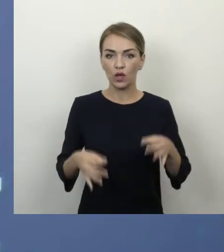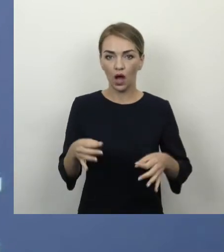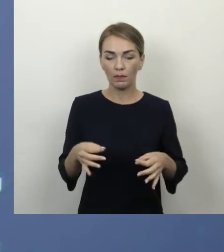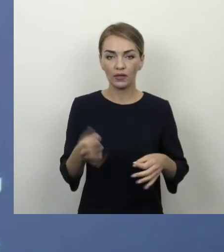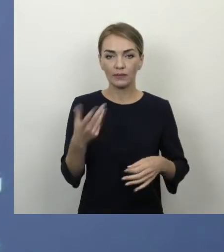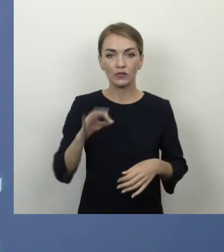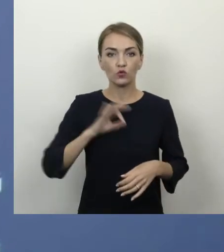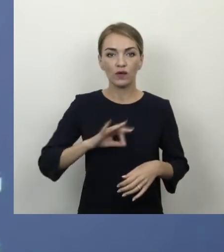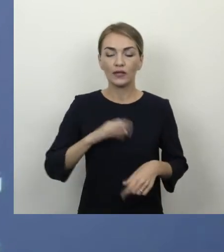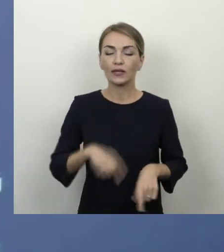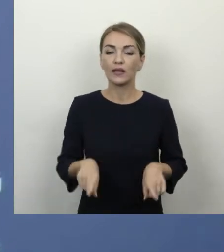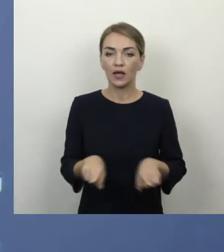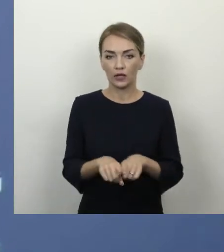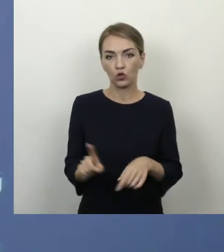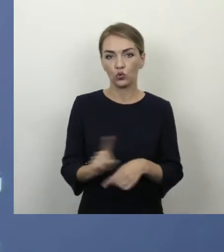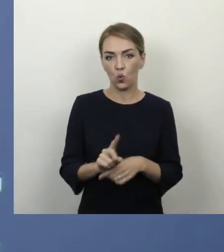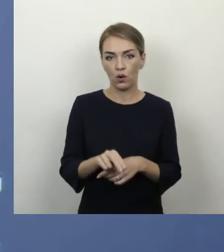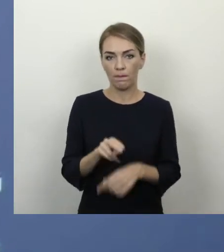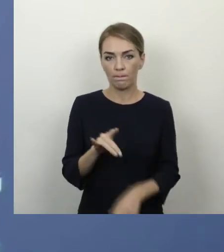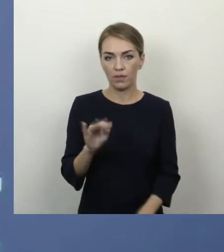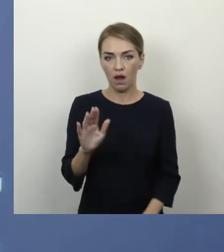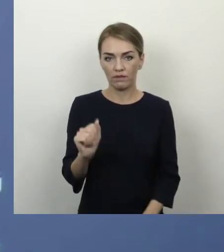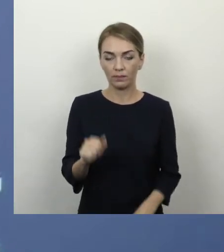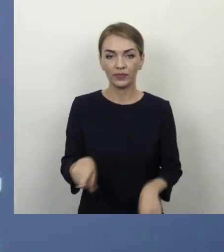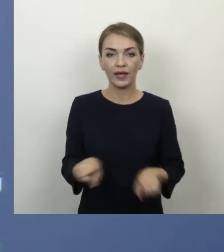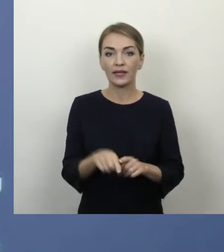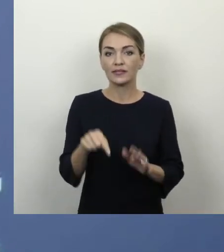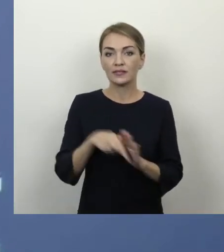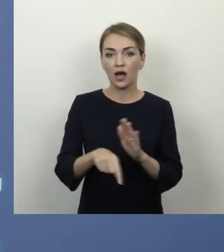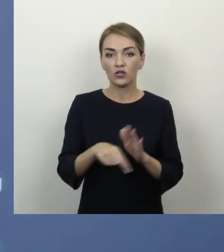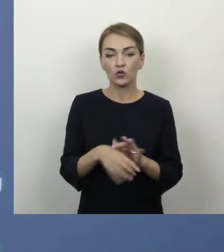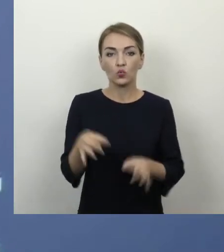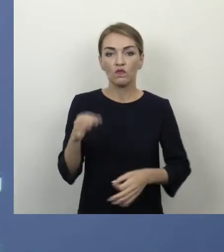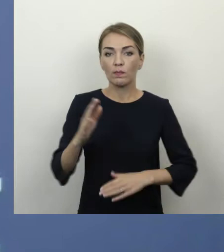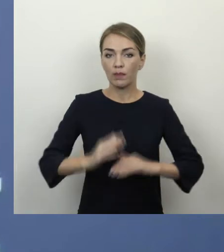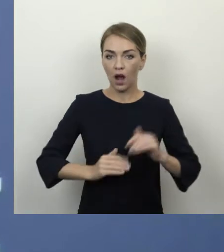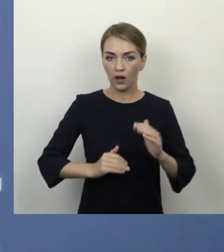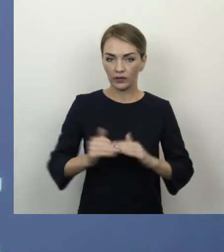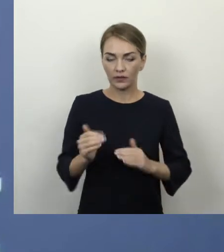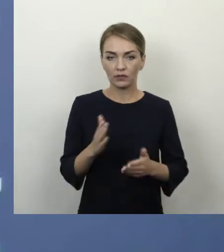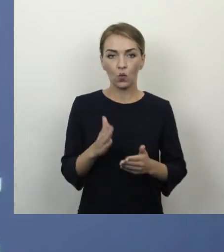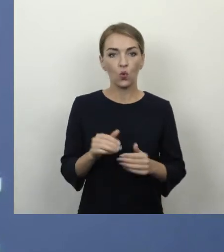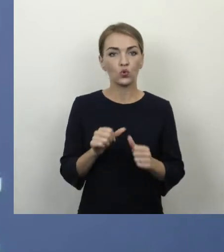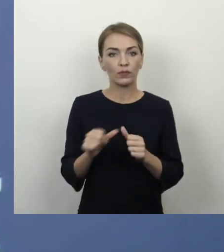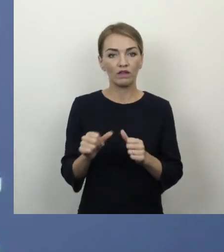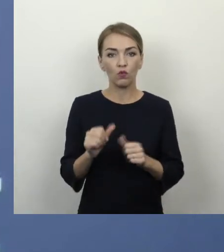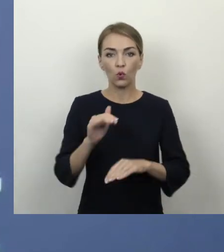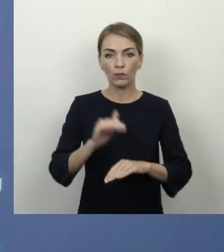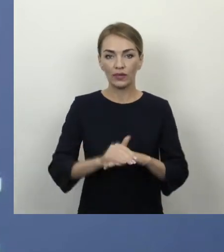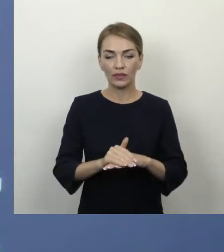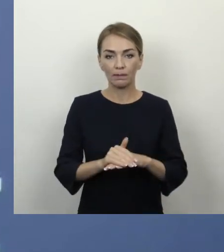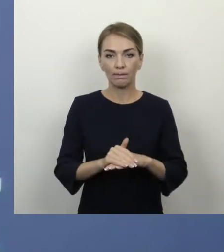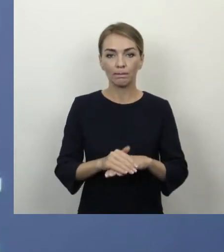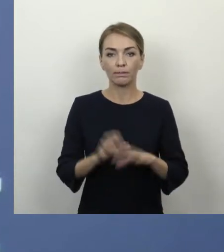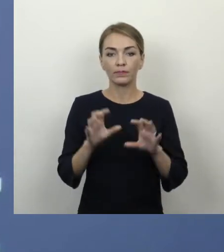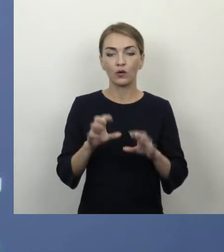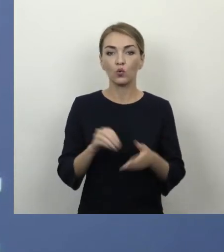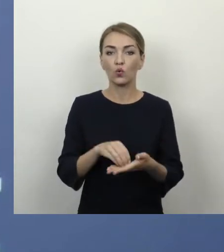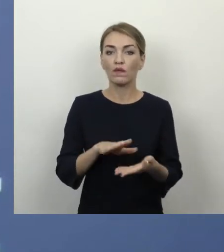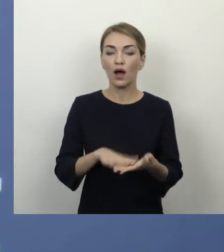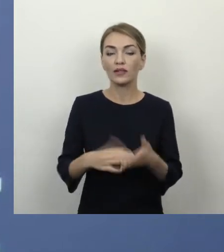specific legislative text that need to be taken into consideration by other courts for purposes of their case